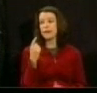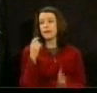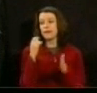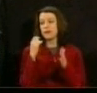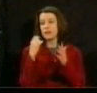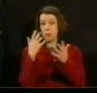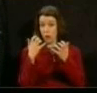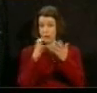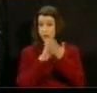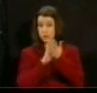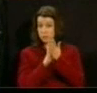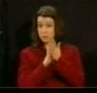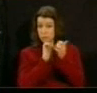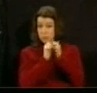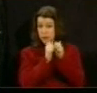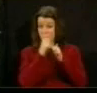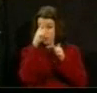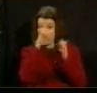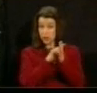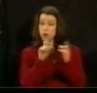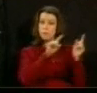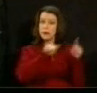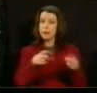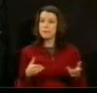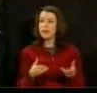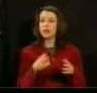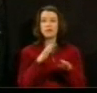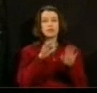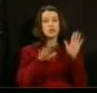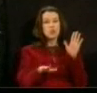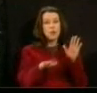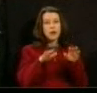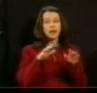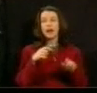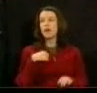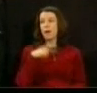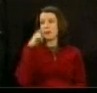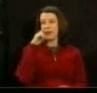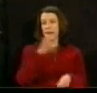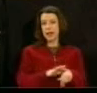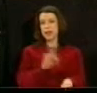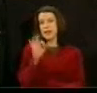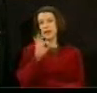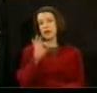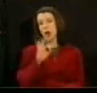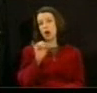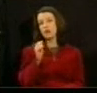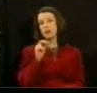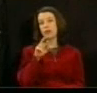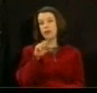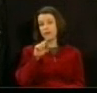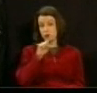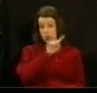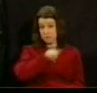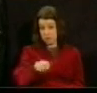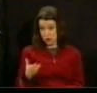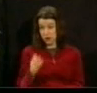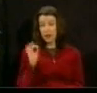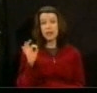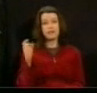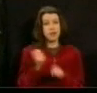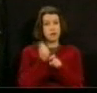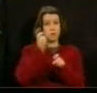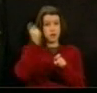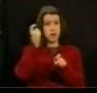holder should be here at some particular time to be sworn in? Or I think at 9 o'clock on the 31st they need to be here. They get the nominations. We're